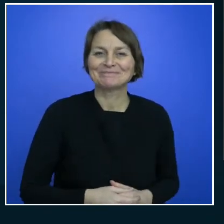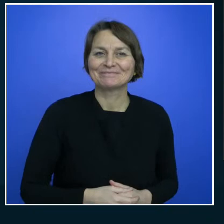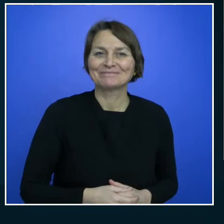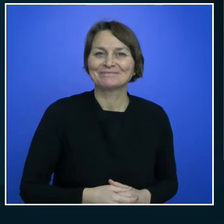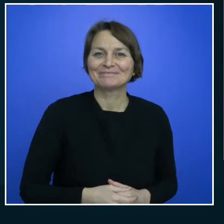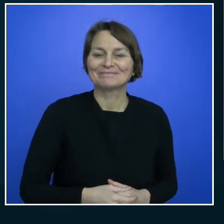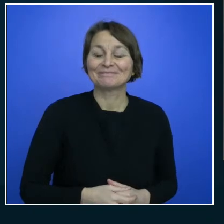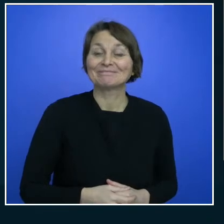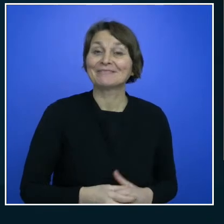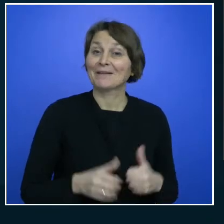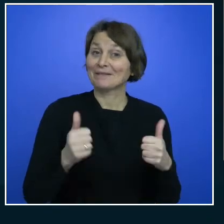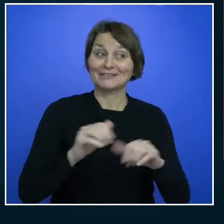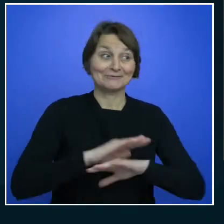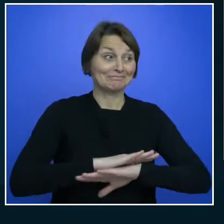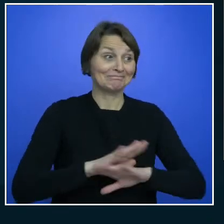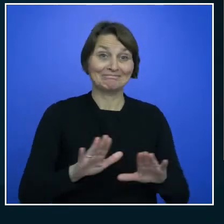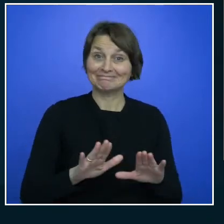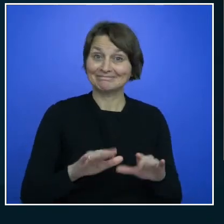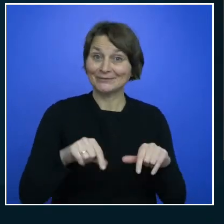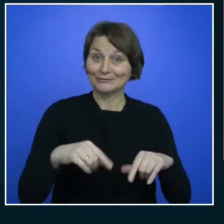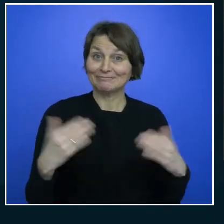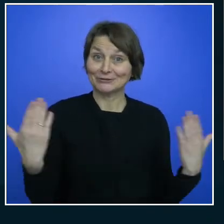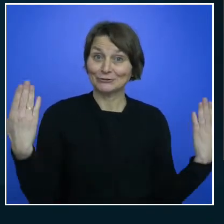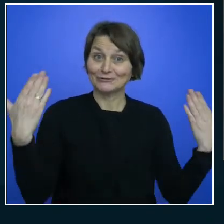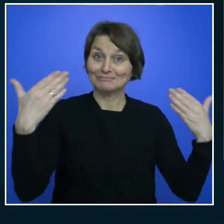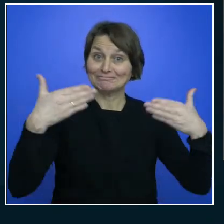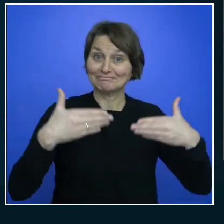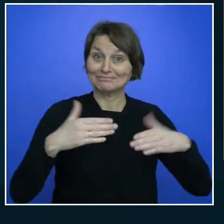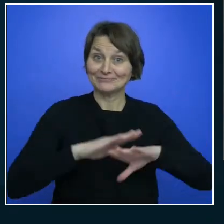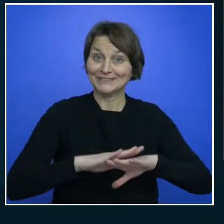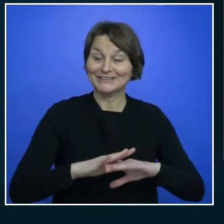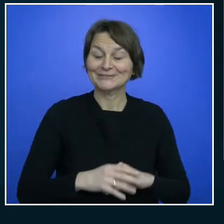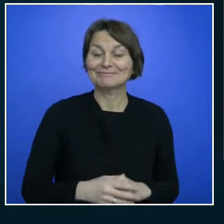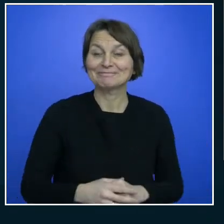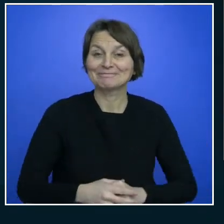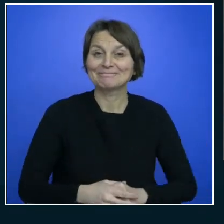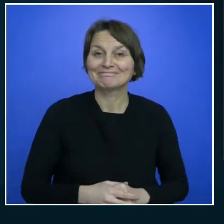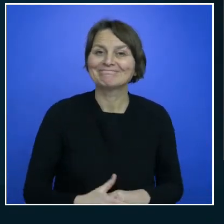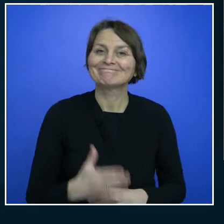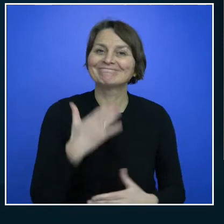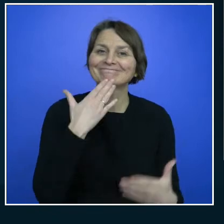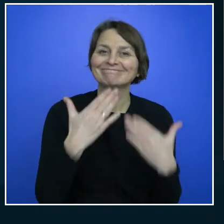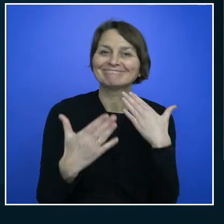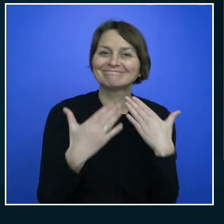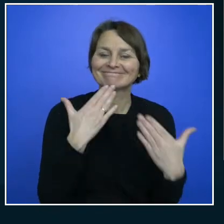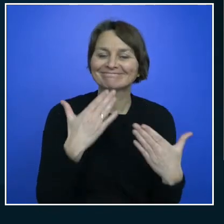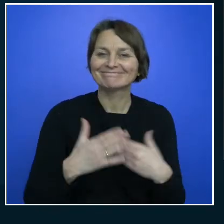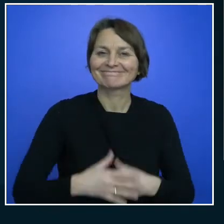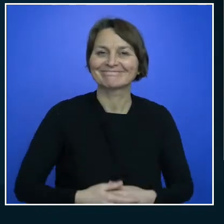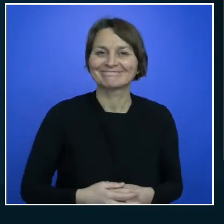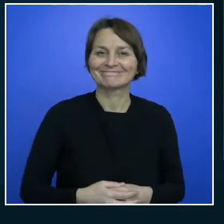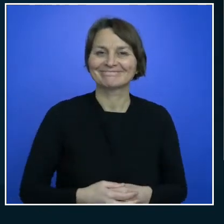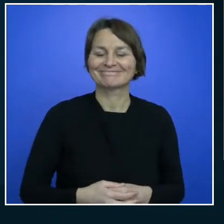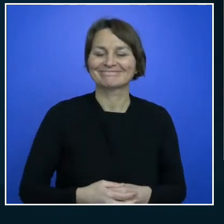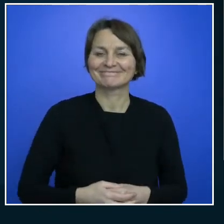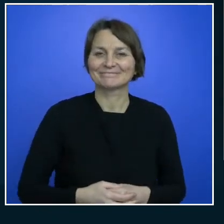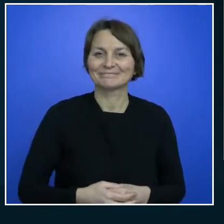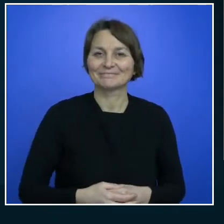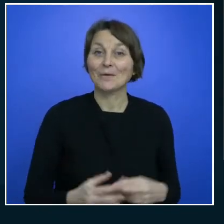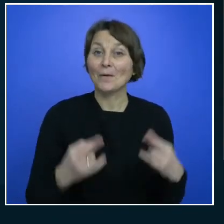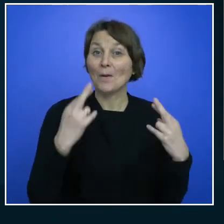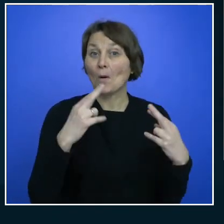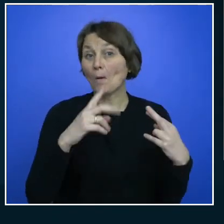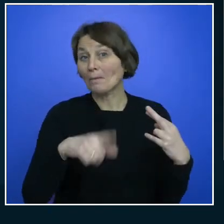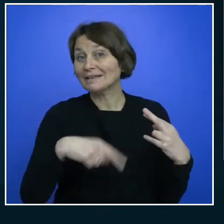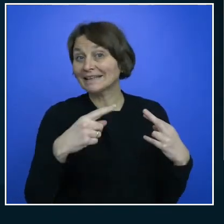Well, then this is it for today. It is. Thank you all, and hopefully see you next time